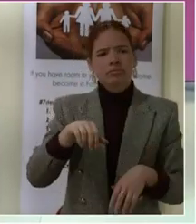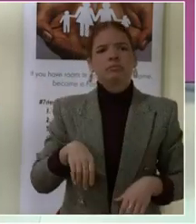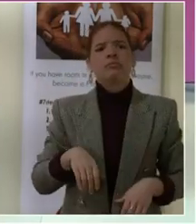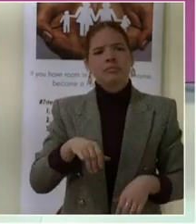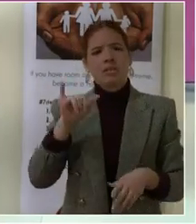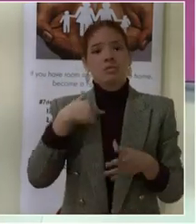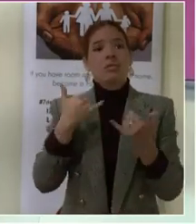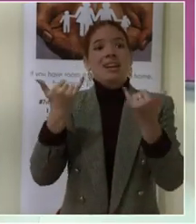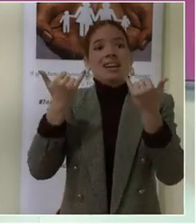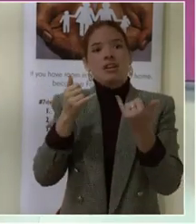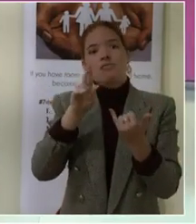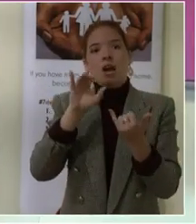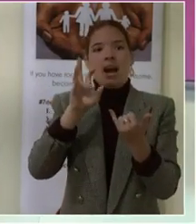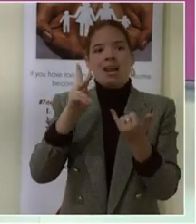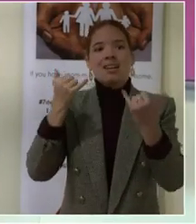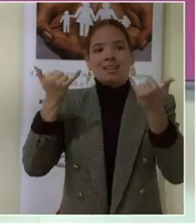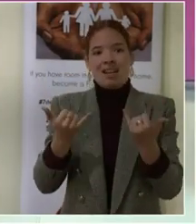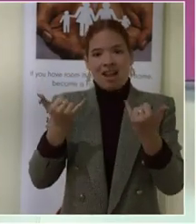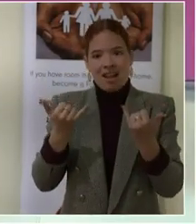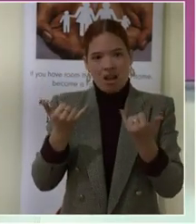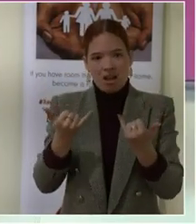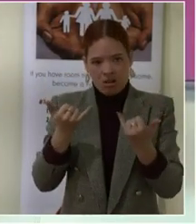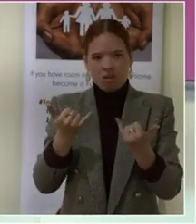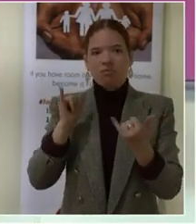Sister Asia Tamimi.